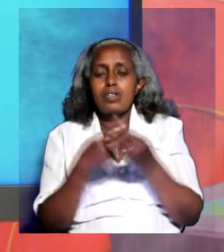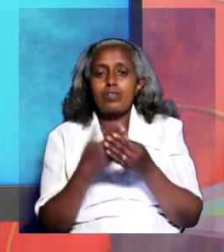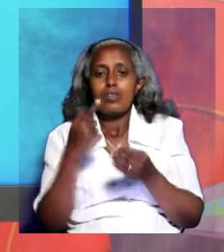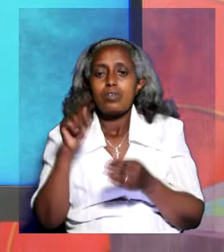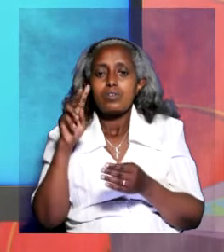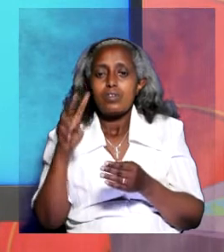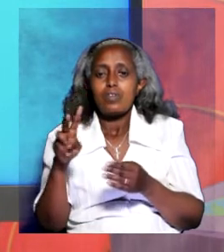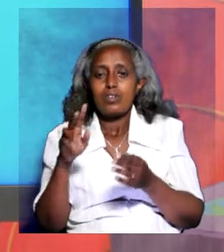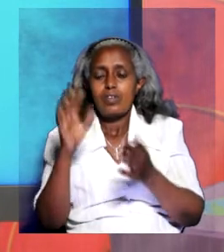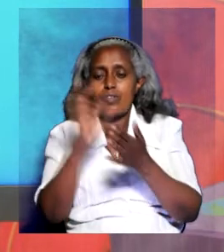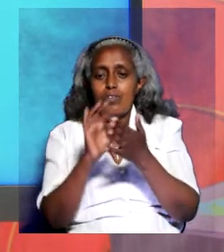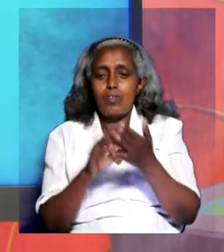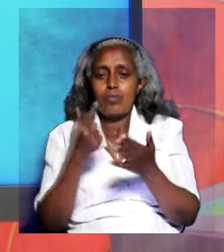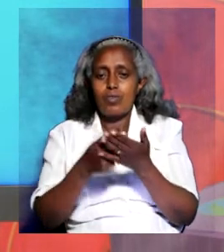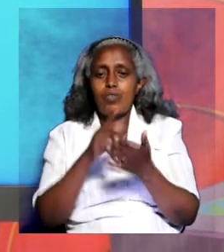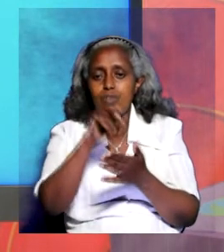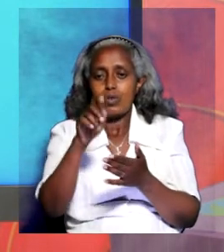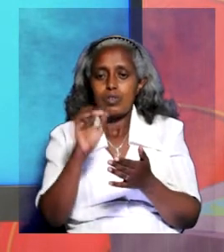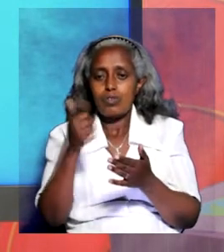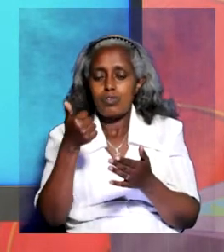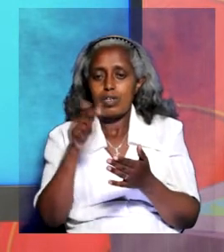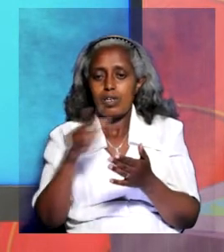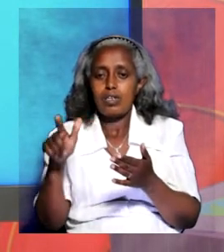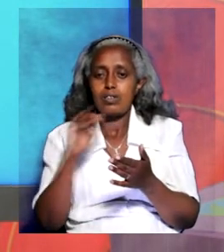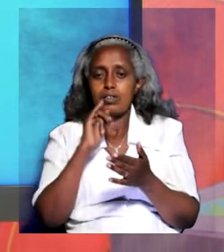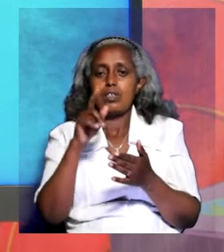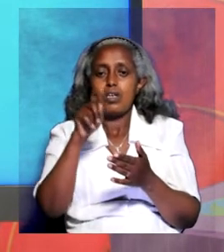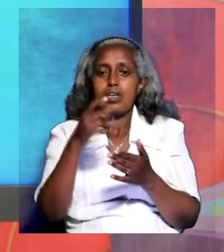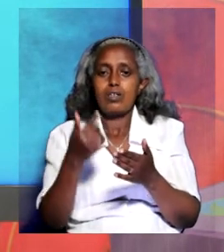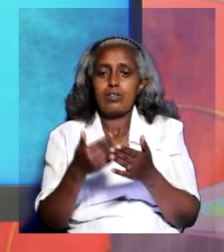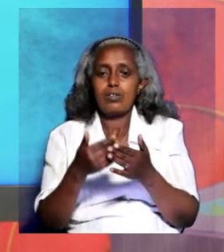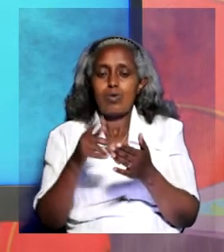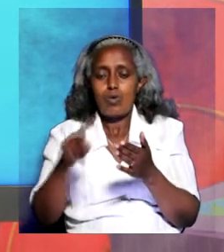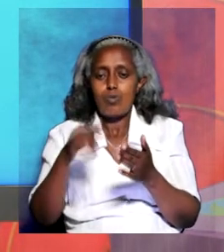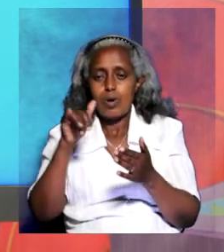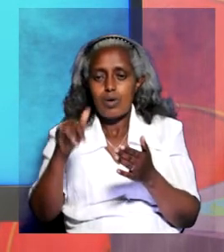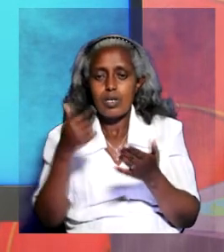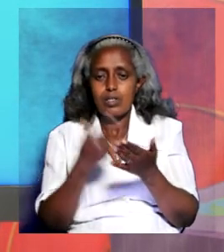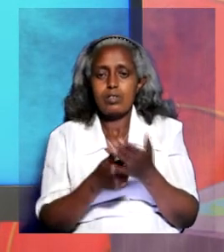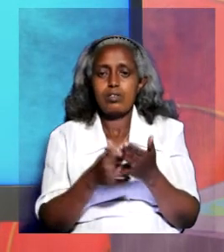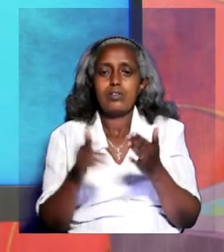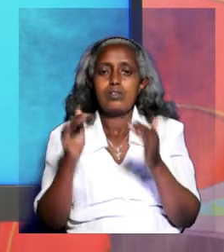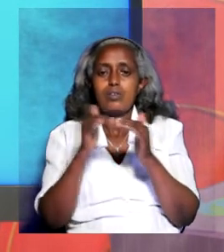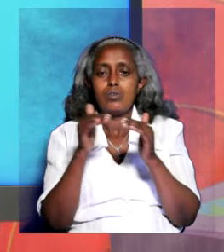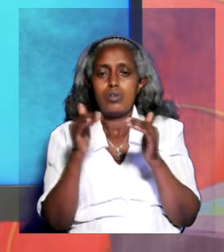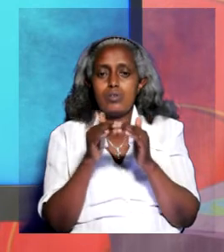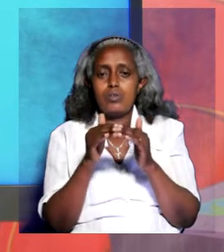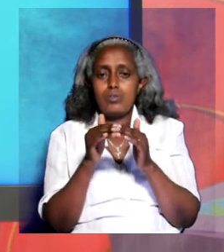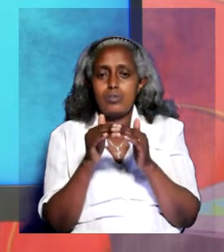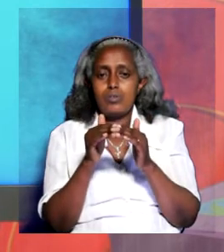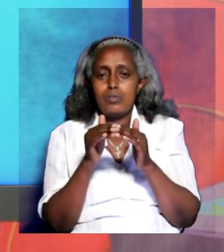vector form of equation of a line will be this x, y, this equal to